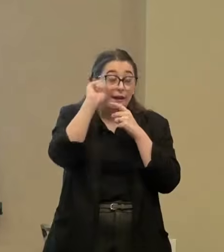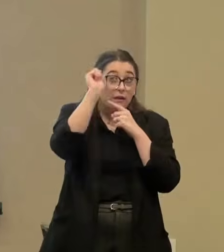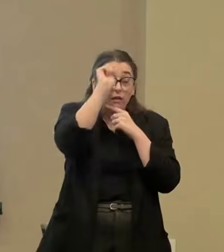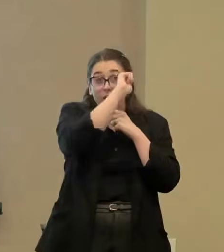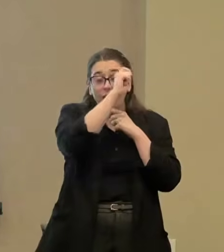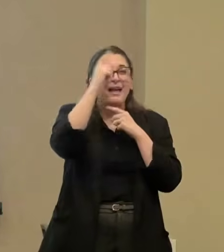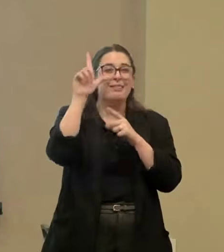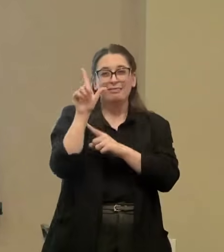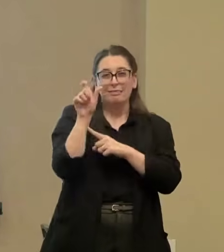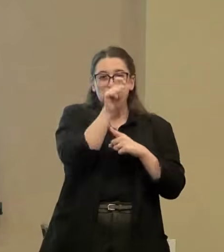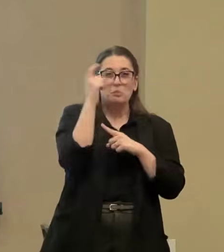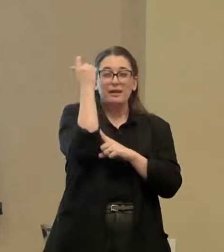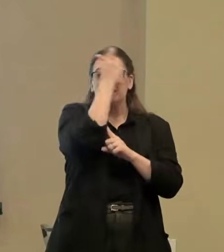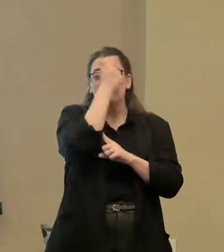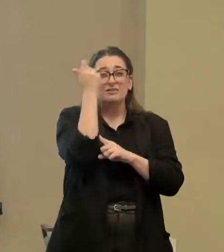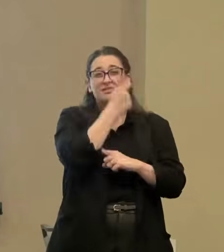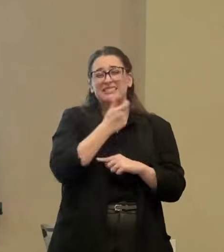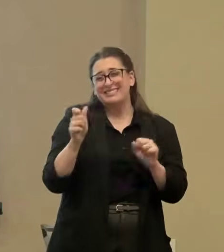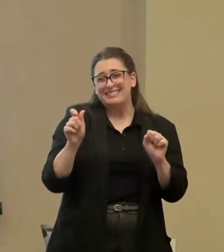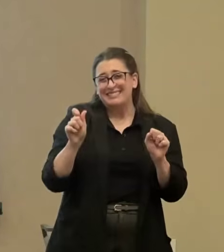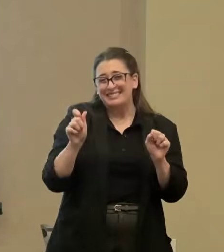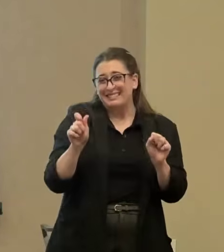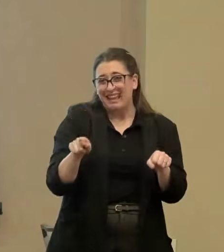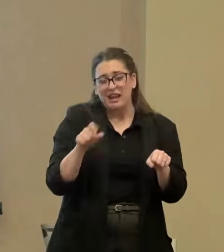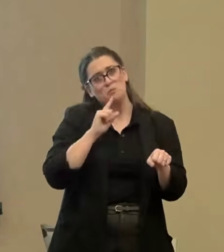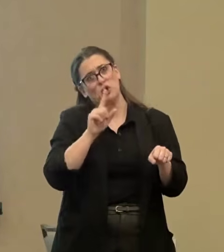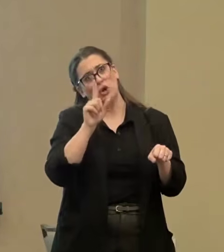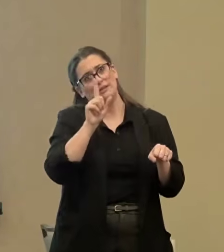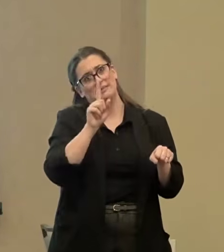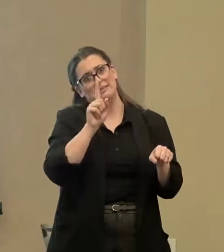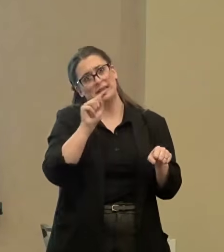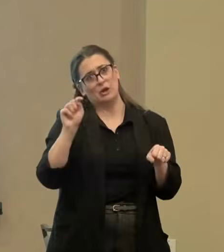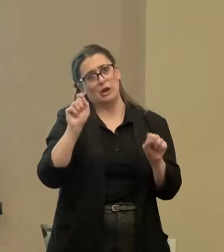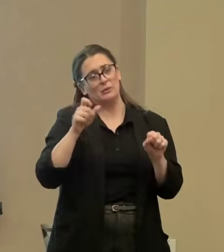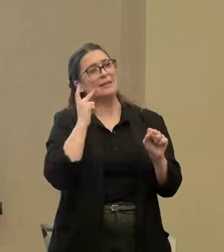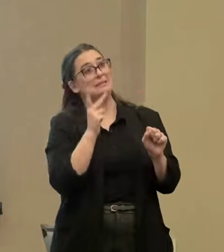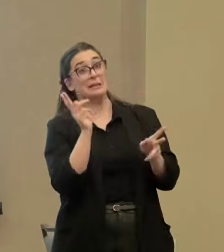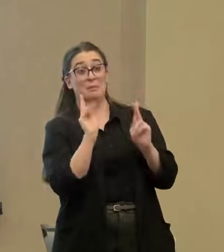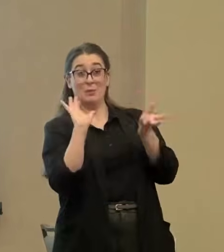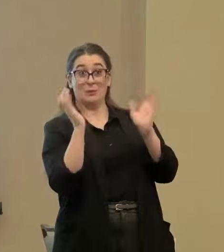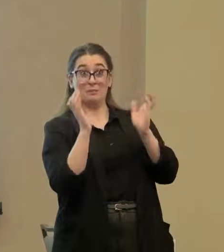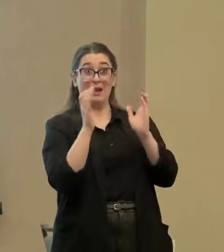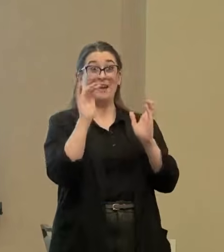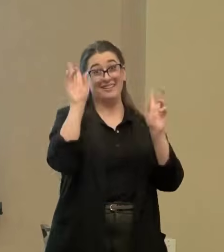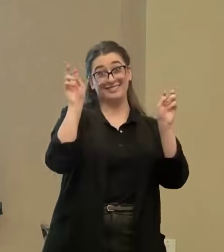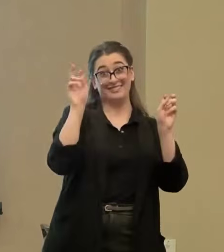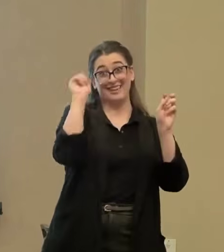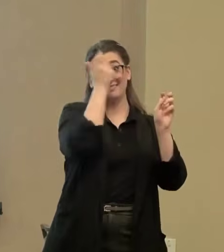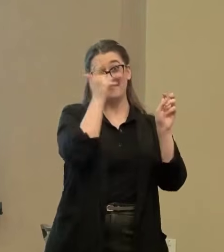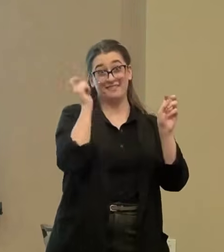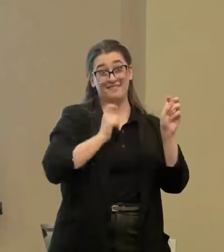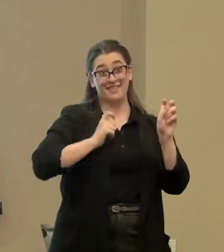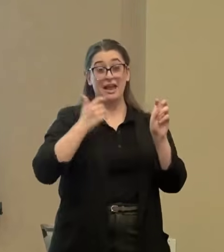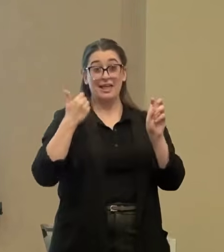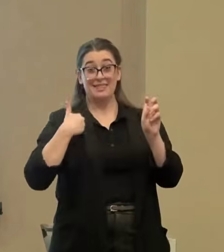With the sprays, again, you can miss, and you can probably go on TikTok and see people who like sprayed on sunscreen and then they